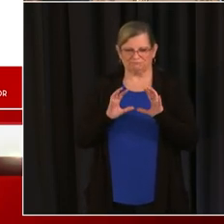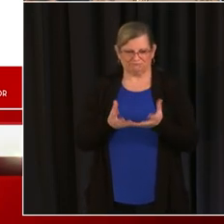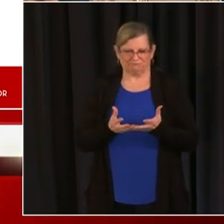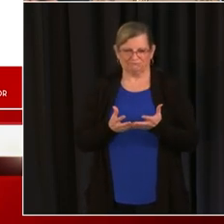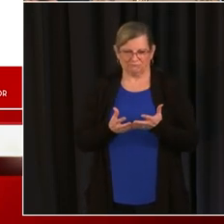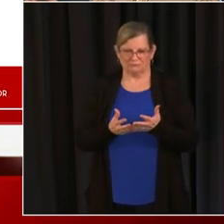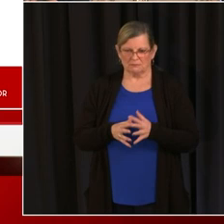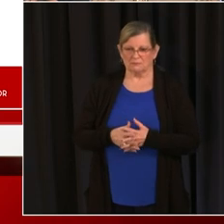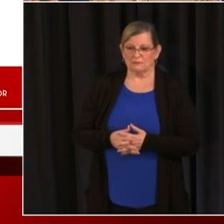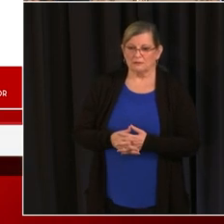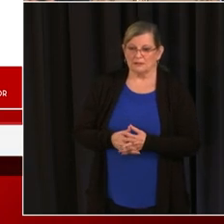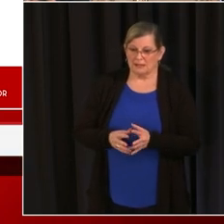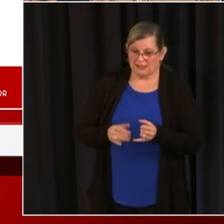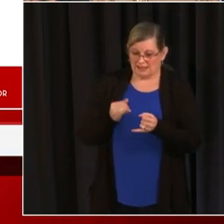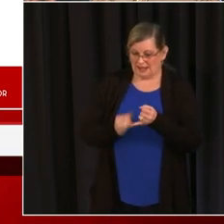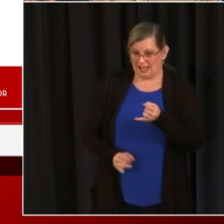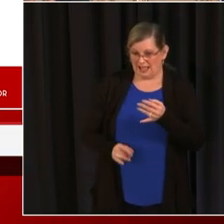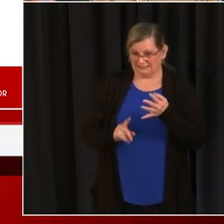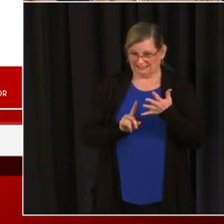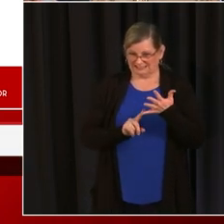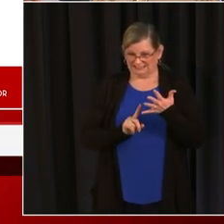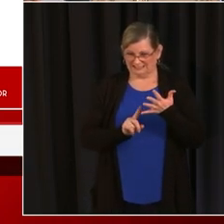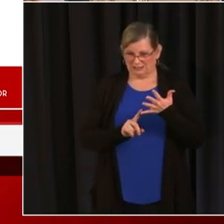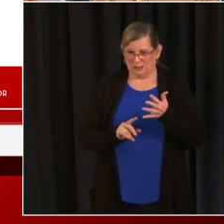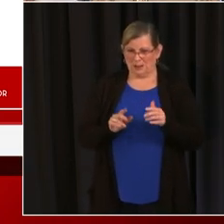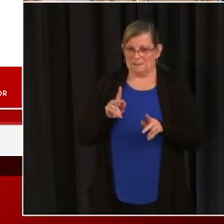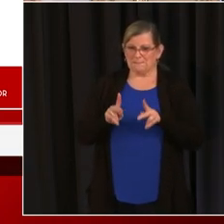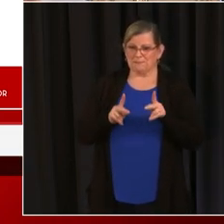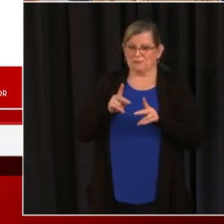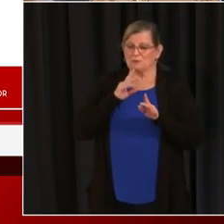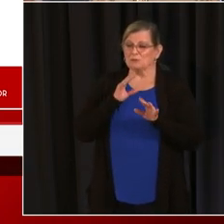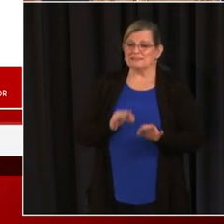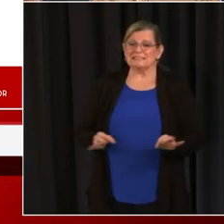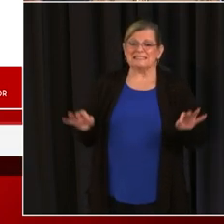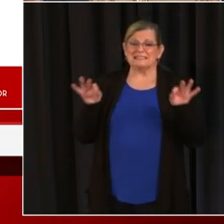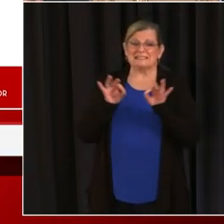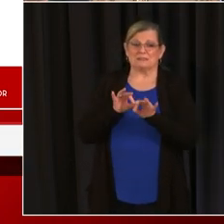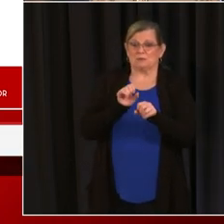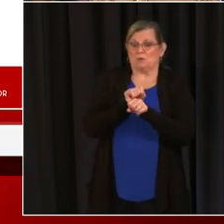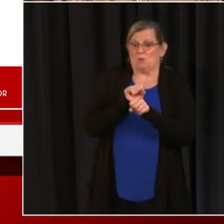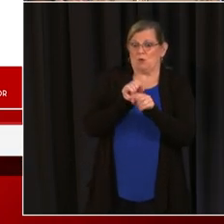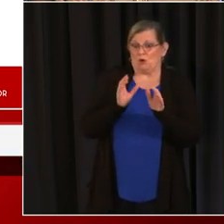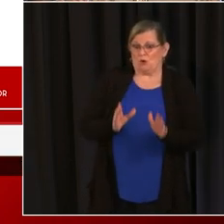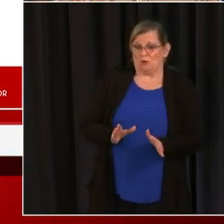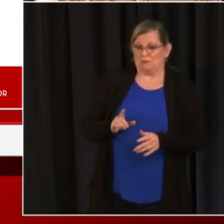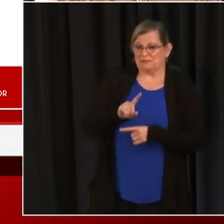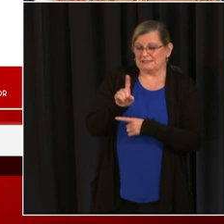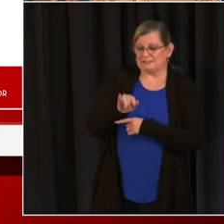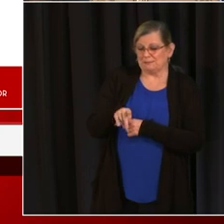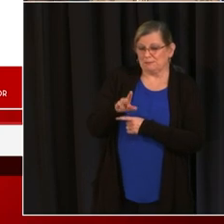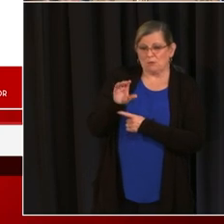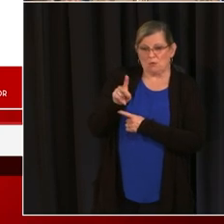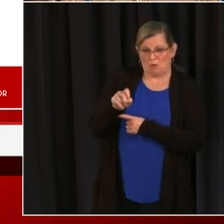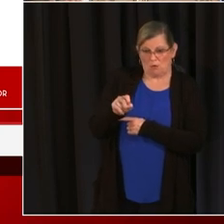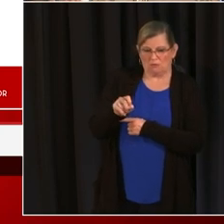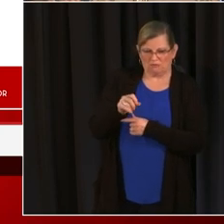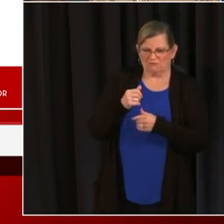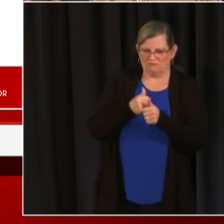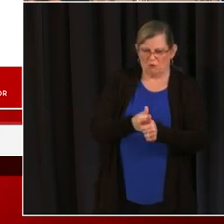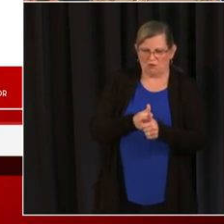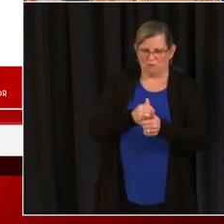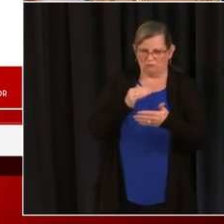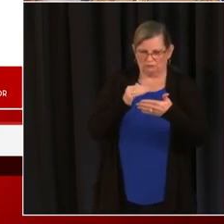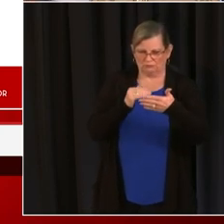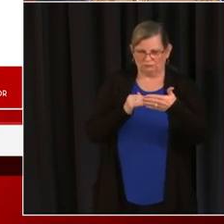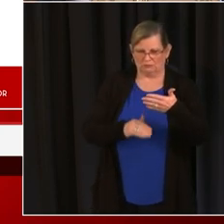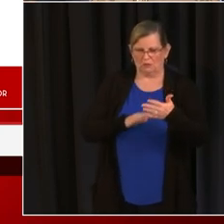buckets involve essential workers in zip codes that are priority zip codes, and then all zip